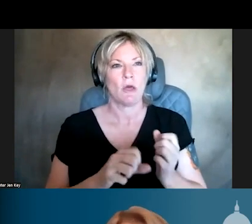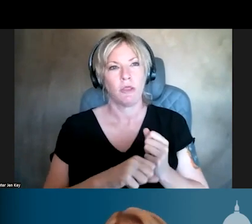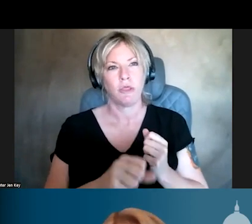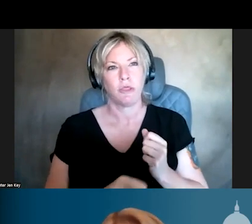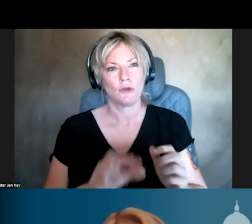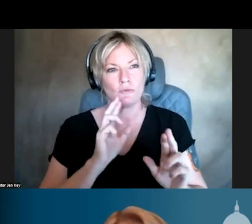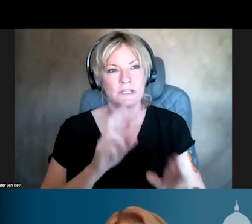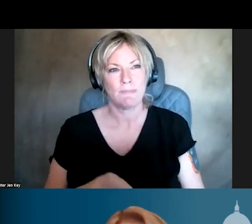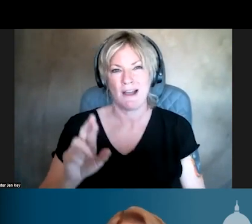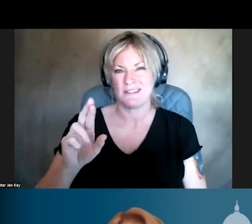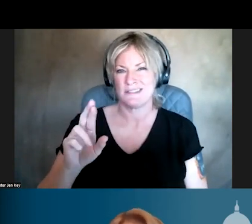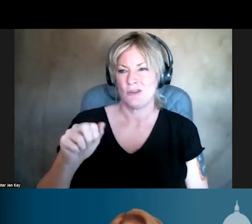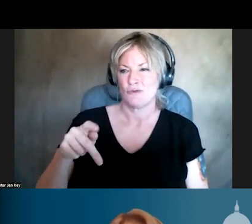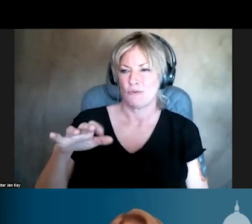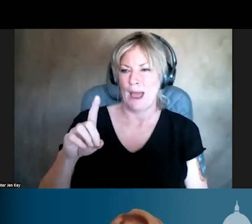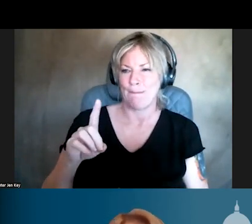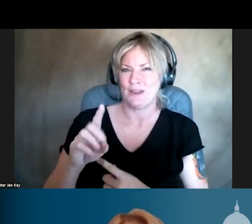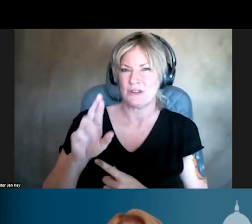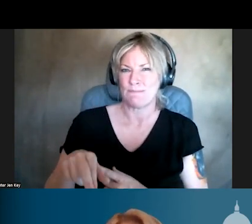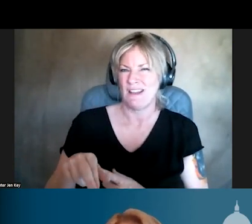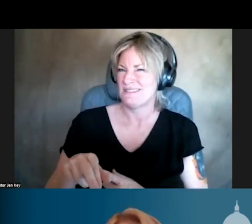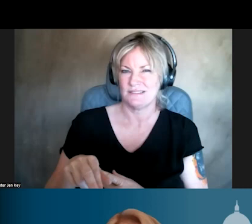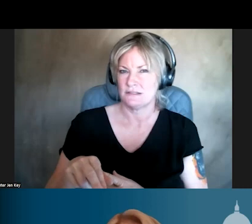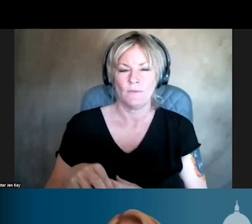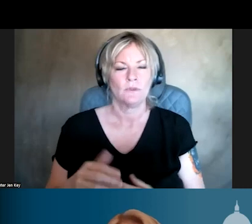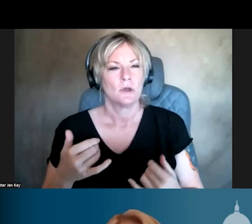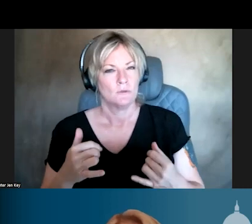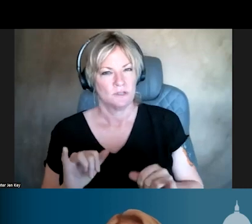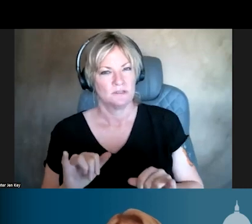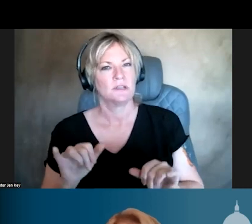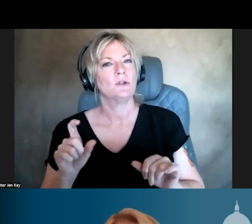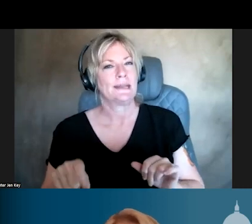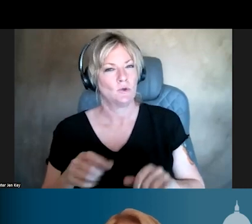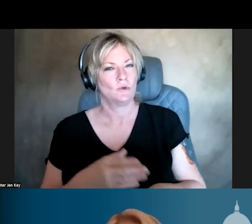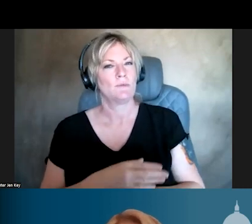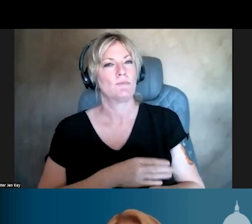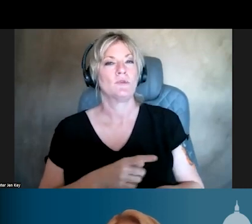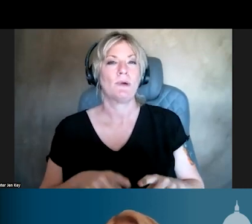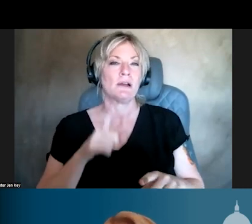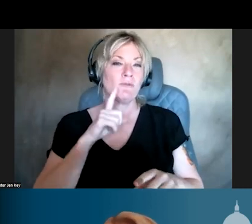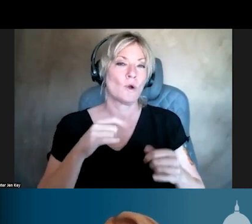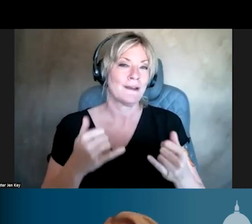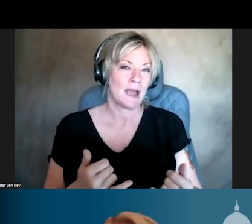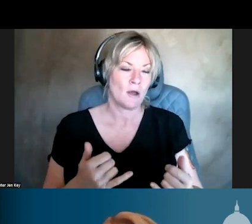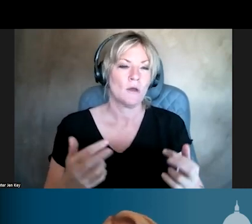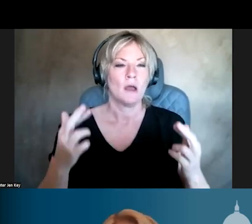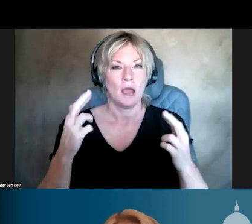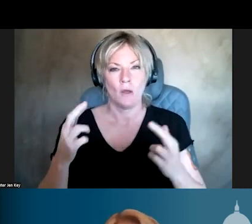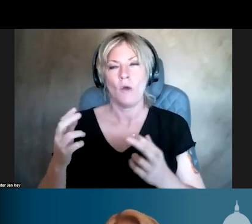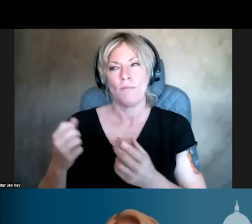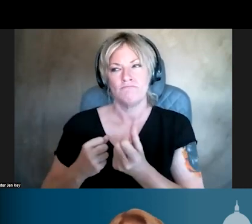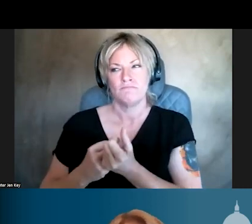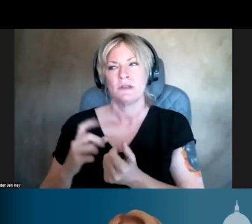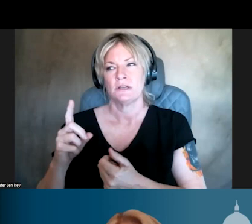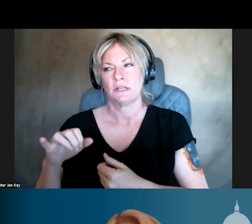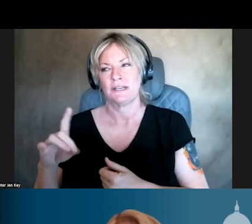rapid response crisis teams? So I think we have work to do, but in the short term, I really hope and side with David that we don't